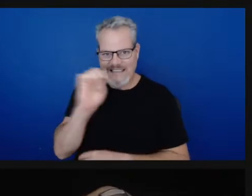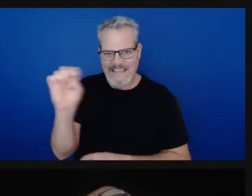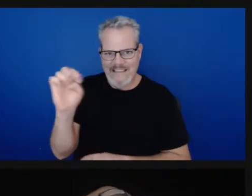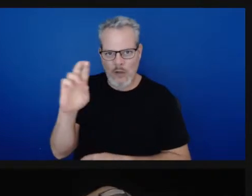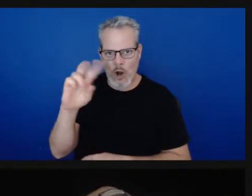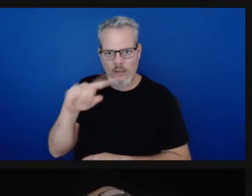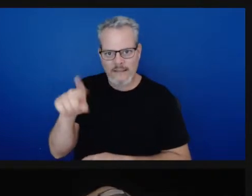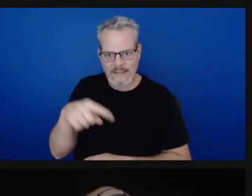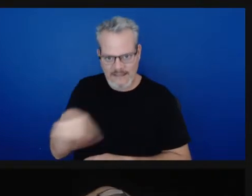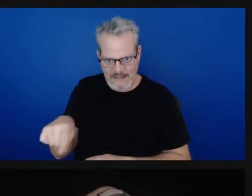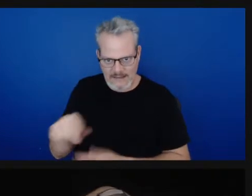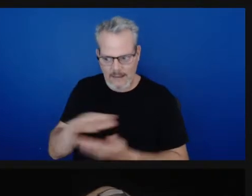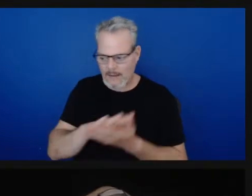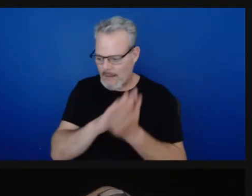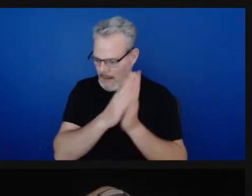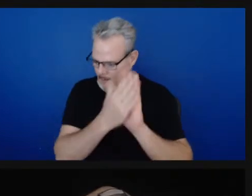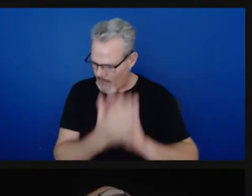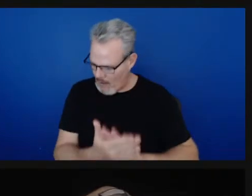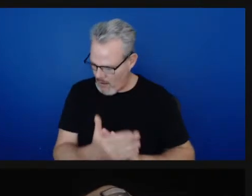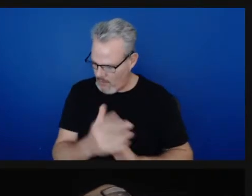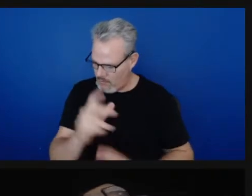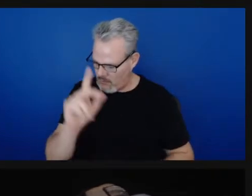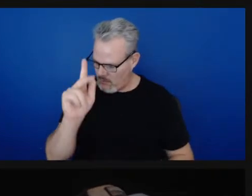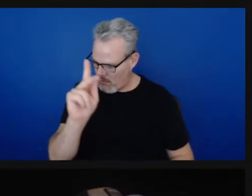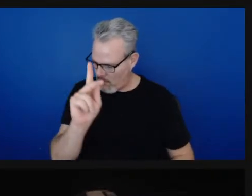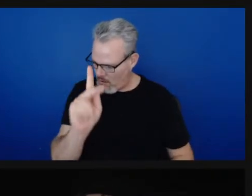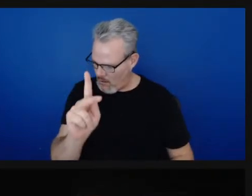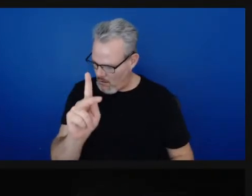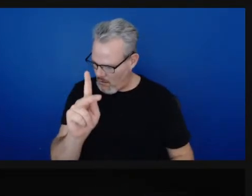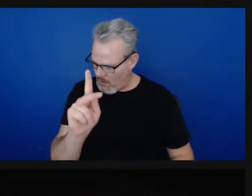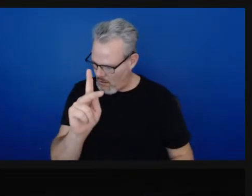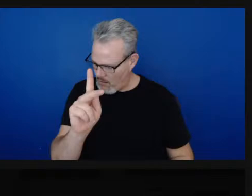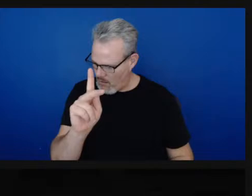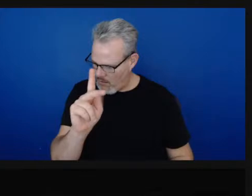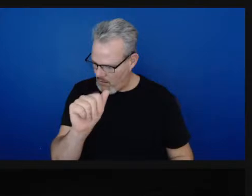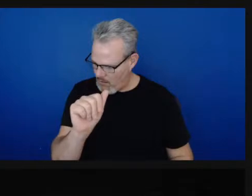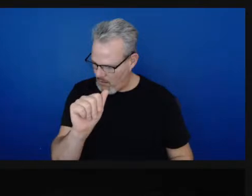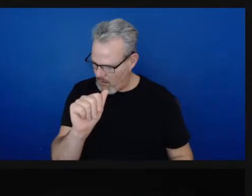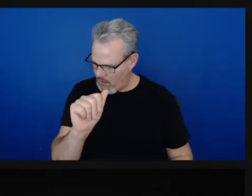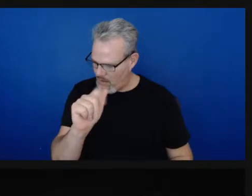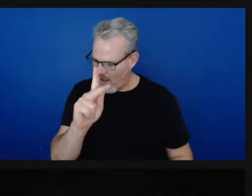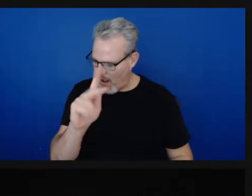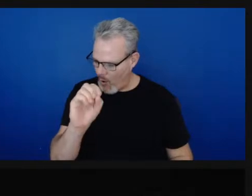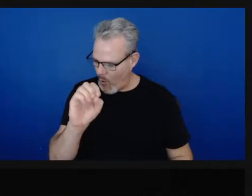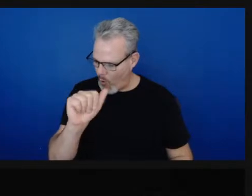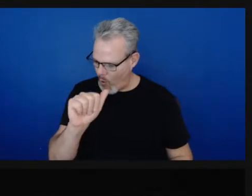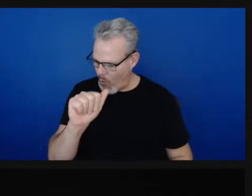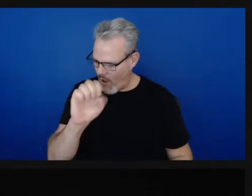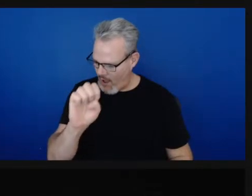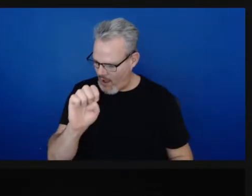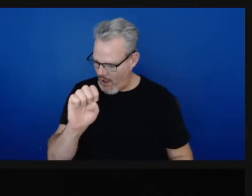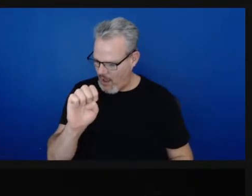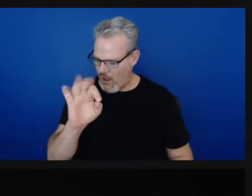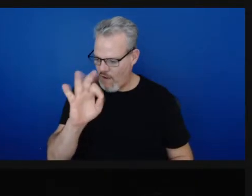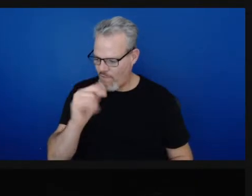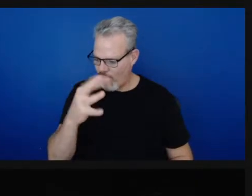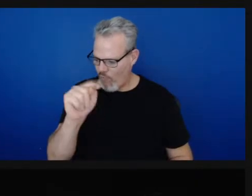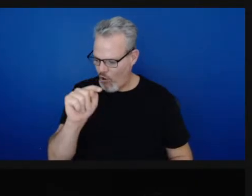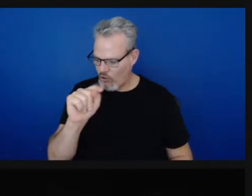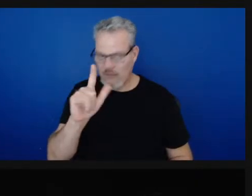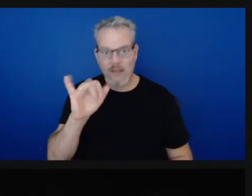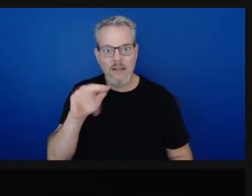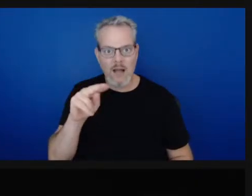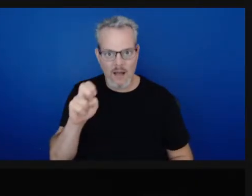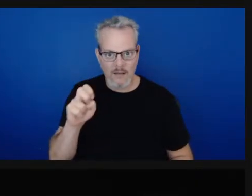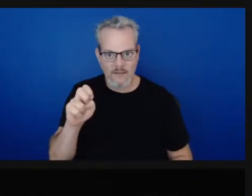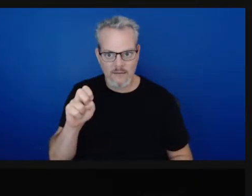Kauai rift zone, or the Kauai fault, and then here it becomes the southwest rift, right? It's really all one big structural grain with segments in between it.